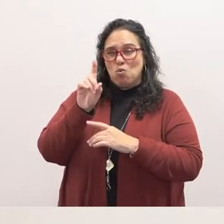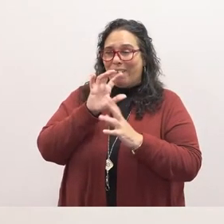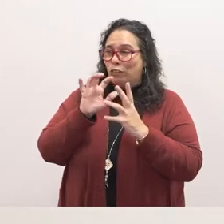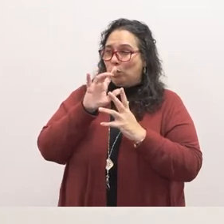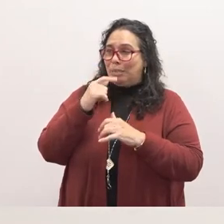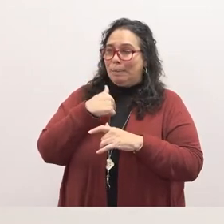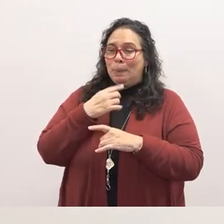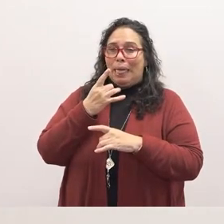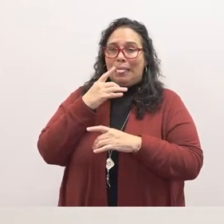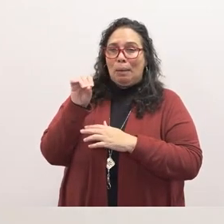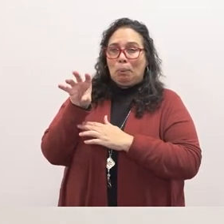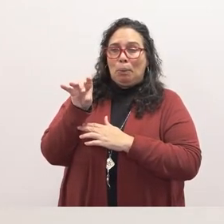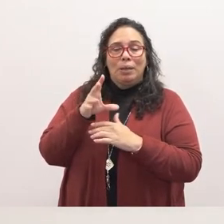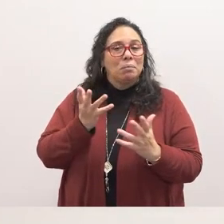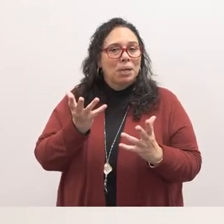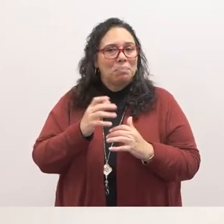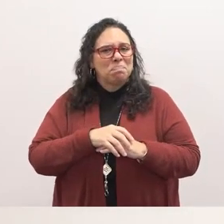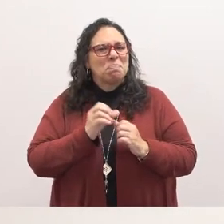but I'm not going to ask them. Okay.